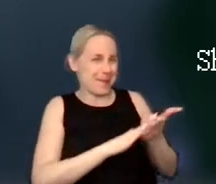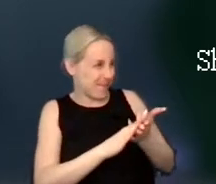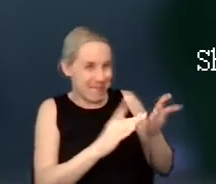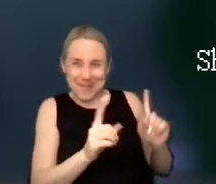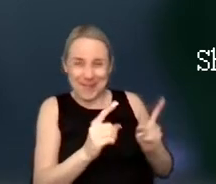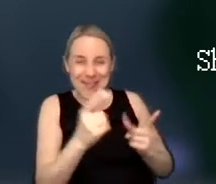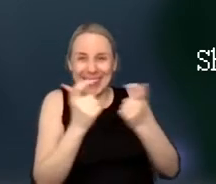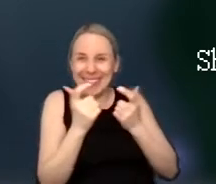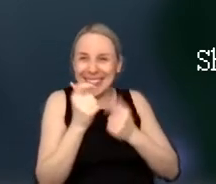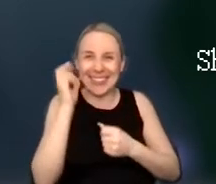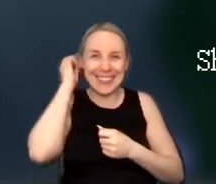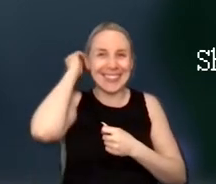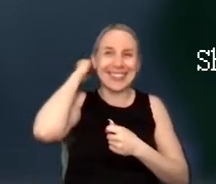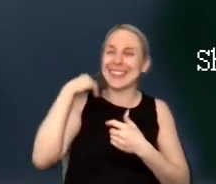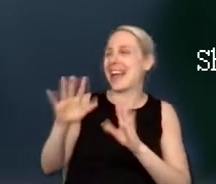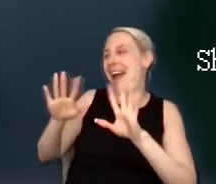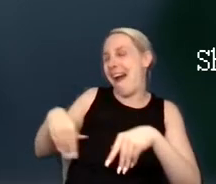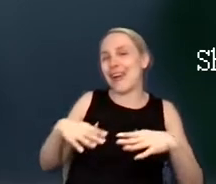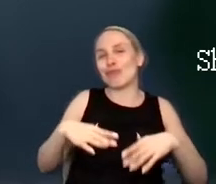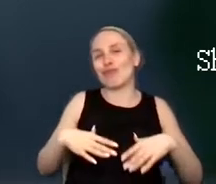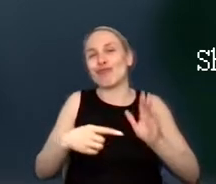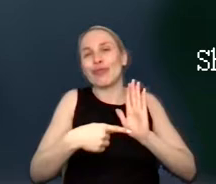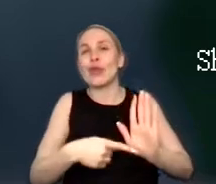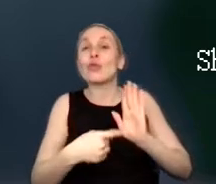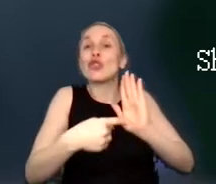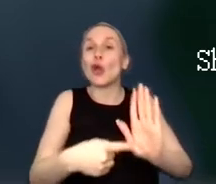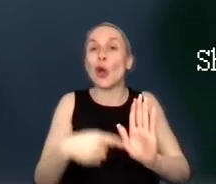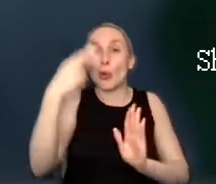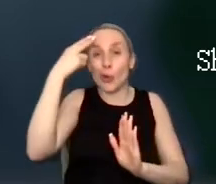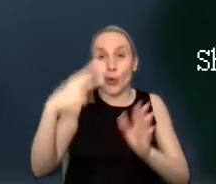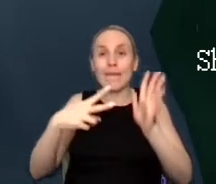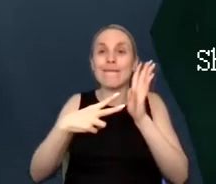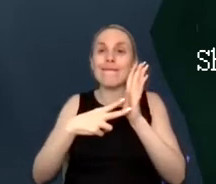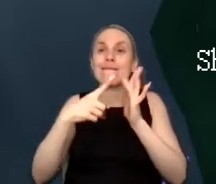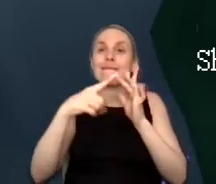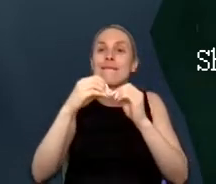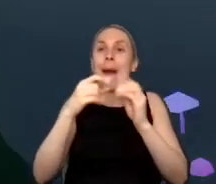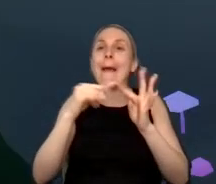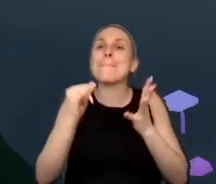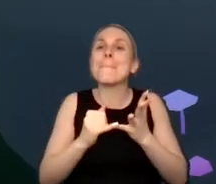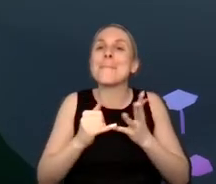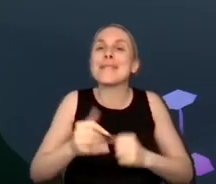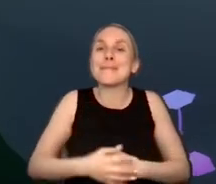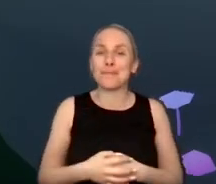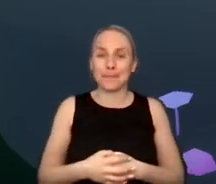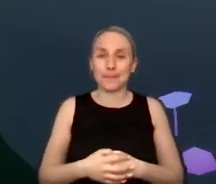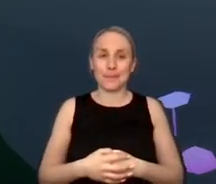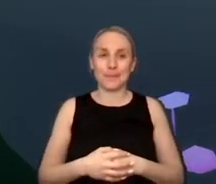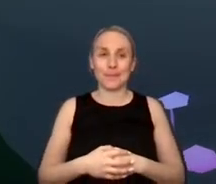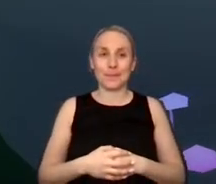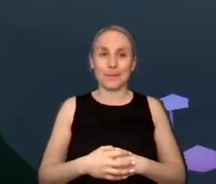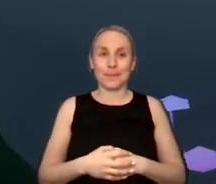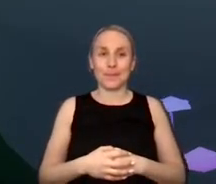Yeah. Sure. The vibes. Yeah. Give us. Should the vibes. We show the vibes? Yeah. Sure. With our design. Often, art with technology is